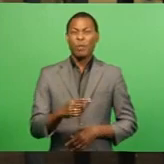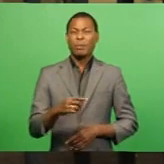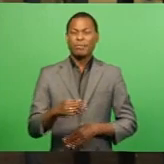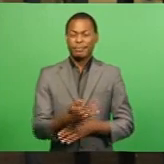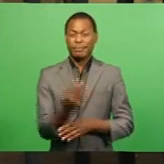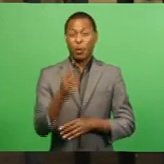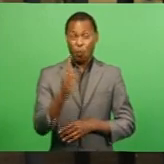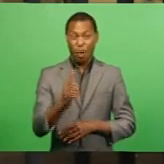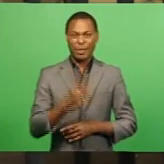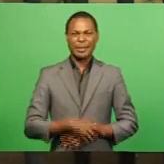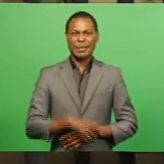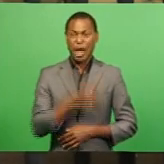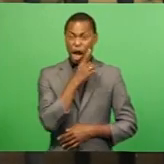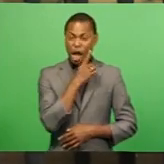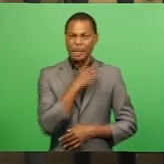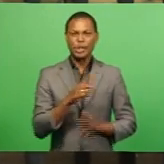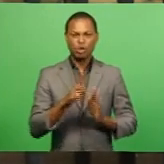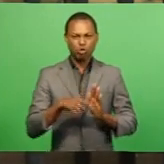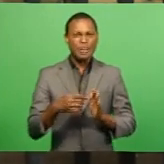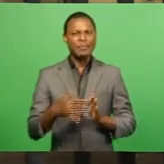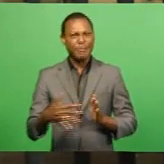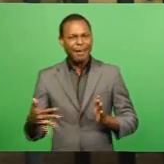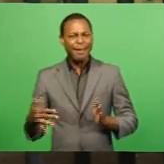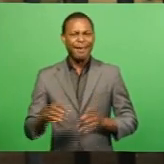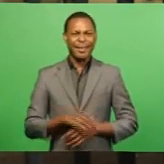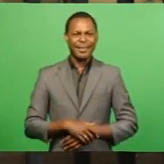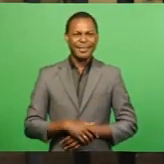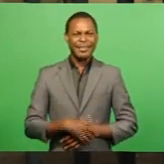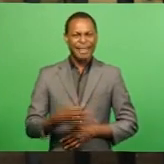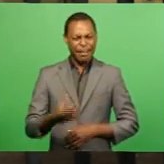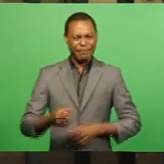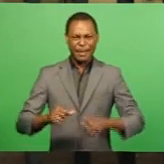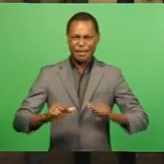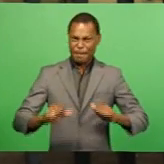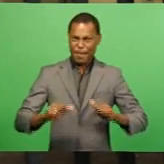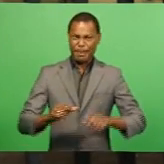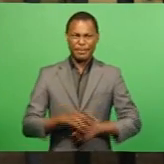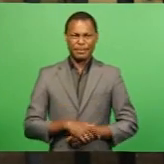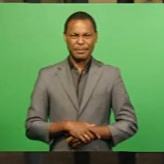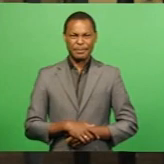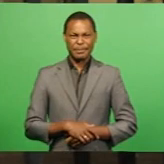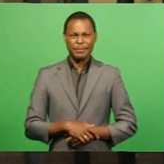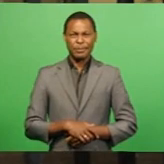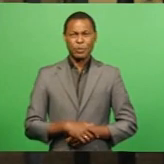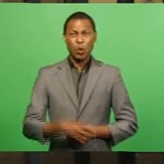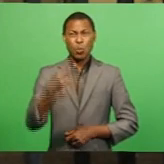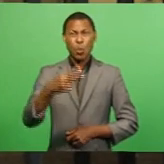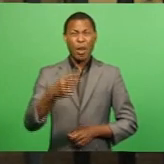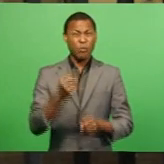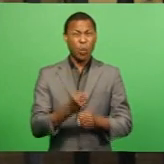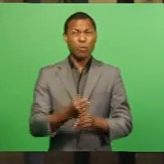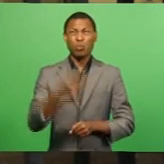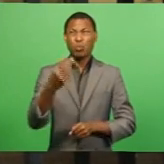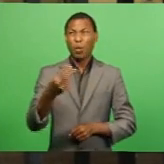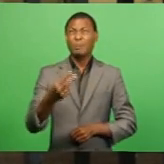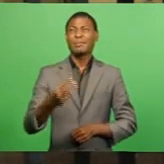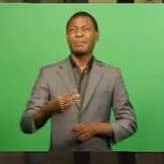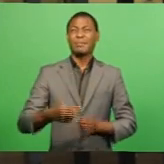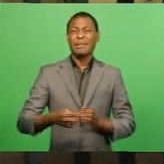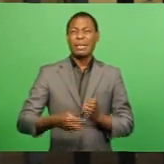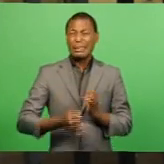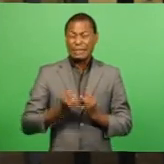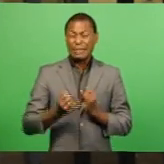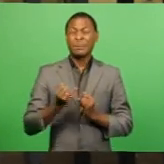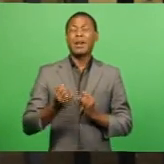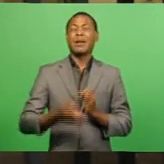the girls division, Jasper Williams High School, the defending girls champion, bagged 12 gold, 12 silver and 6 bronze